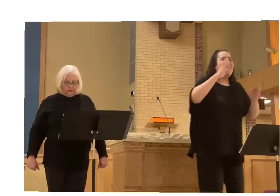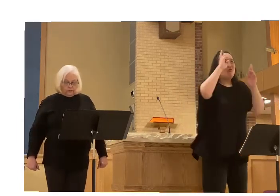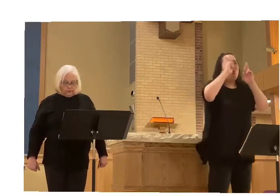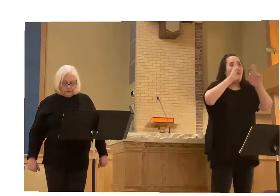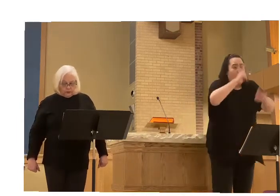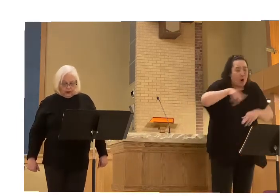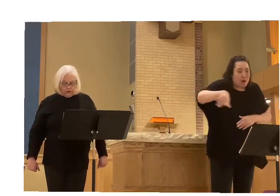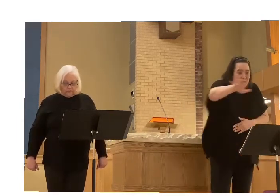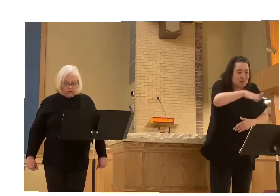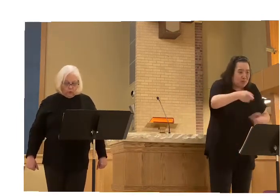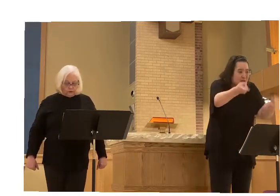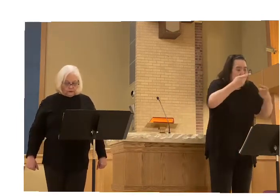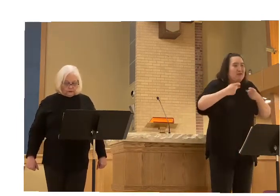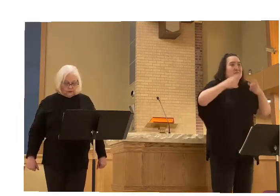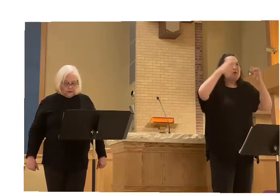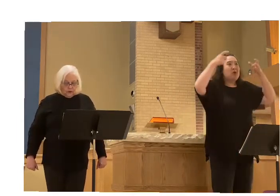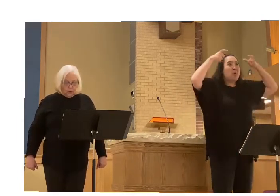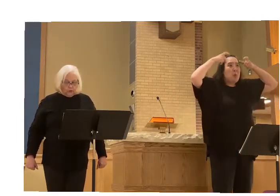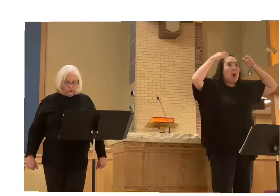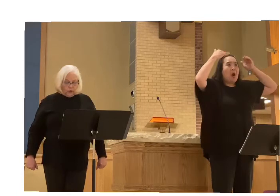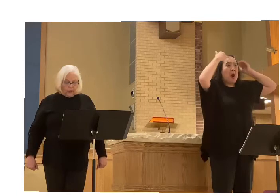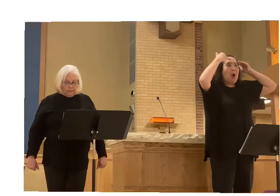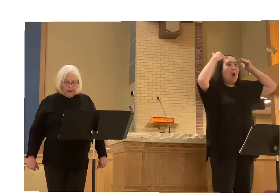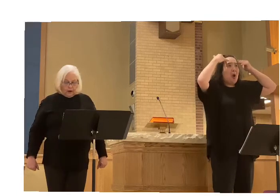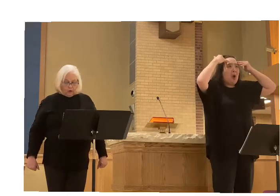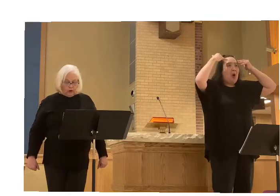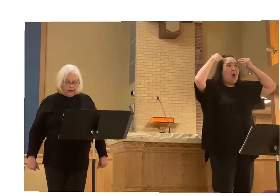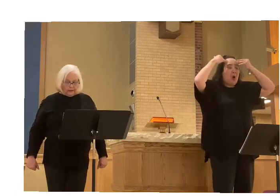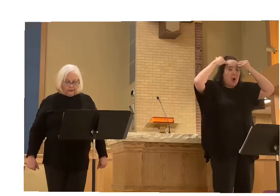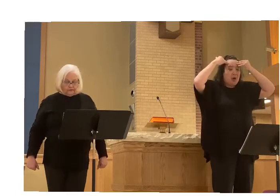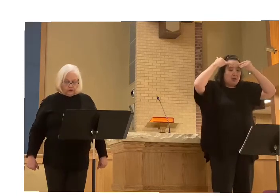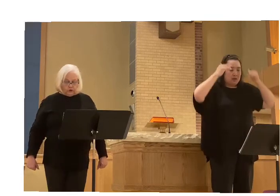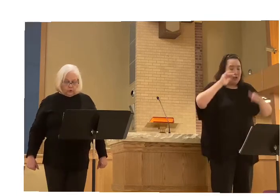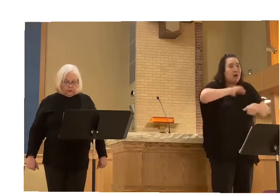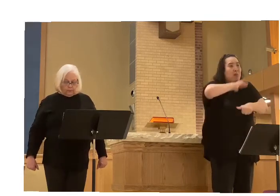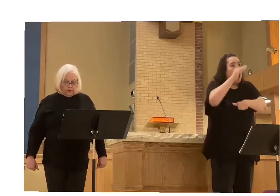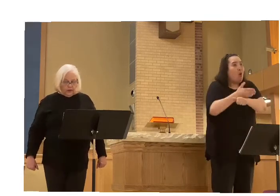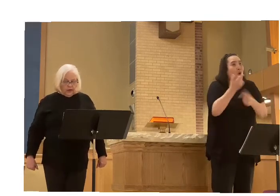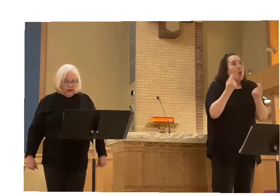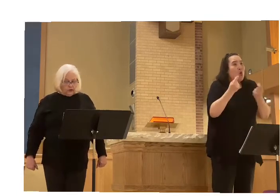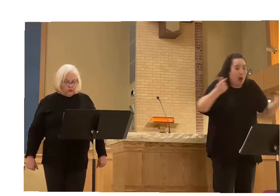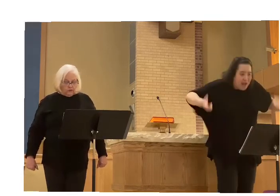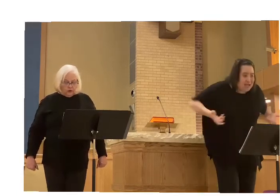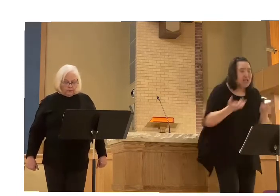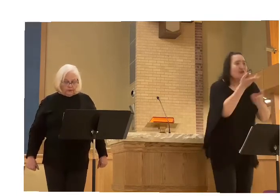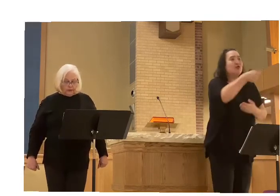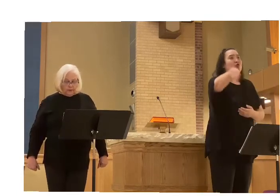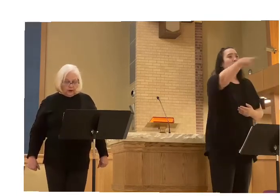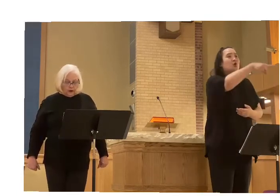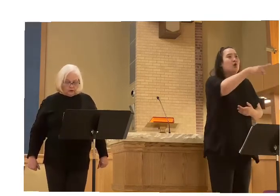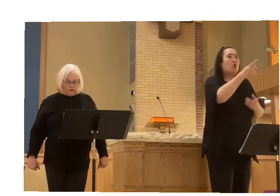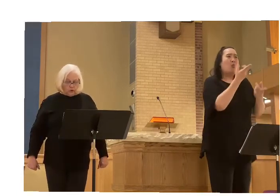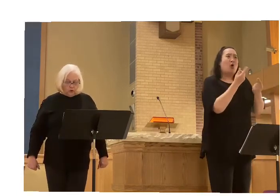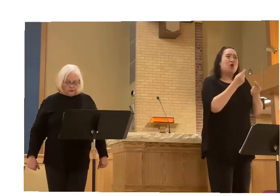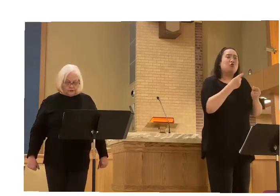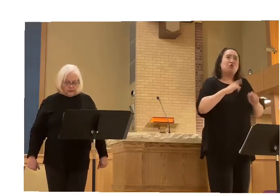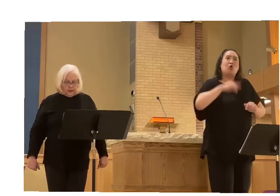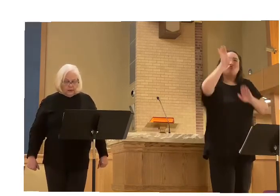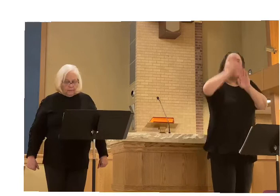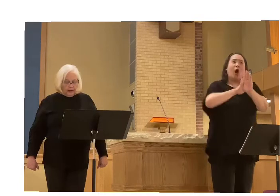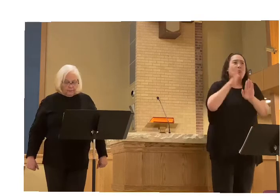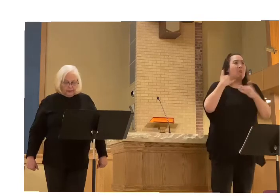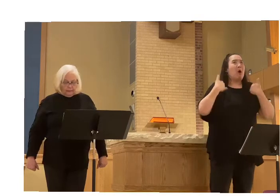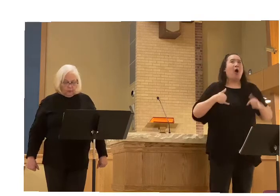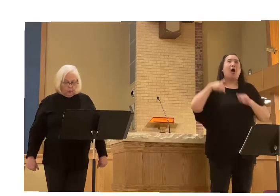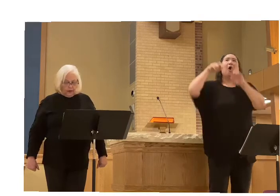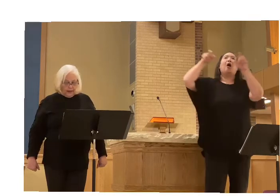have given me a crown of thorns. With great power I lifted you up, and you have hung me upon a cross.